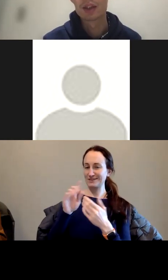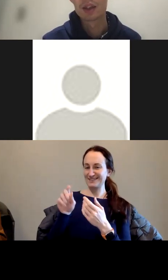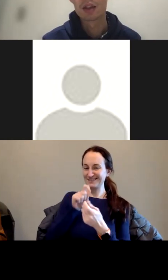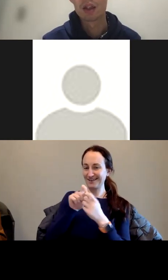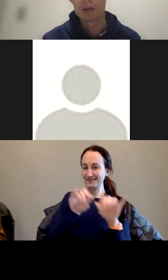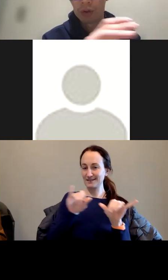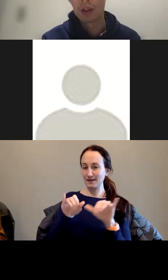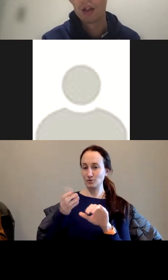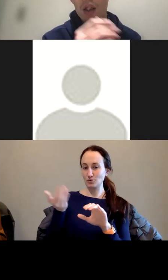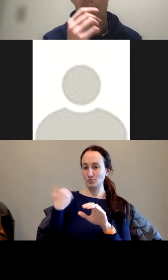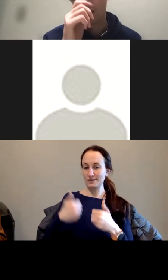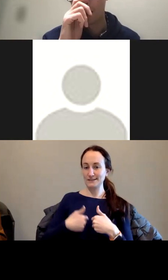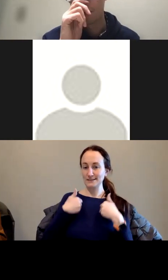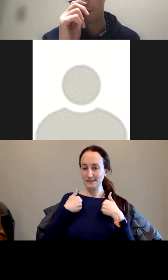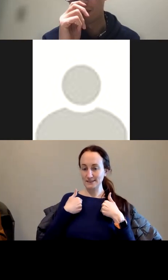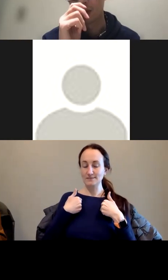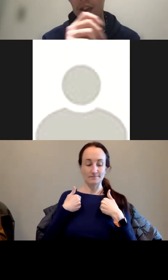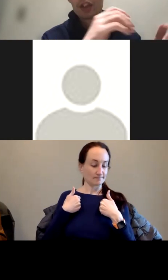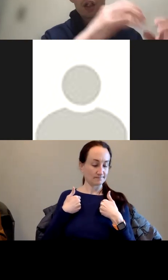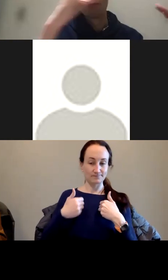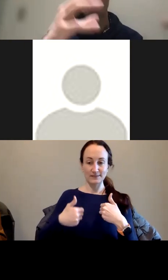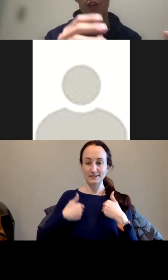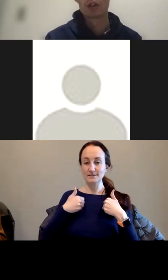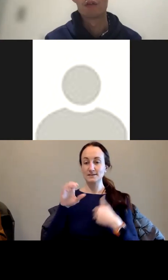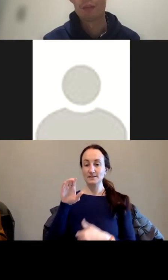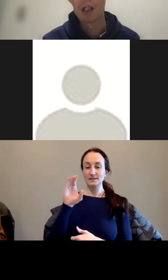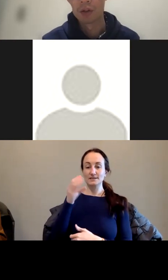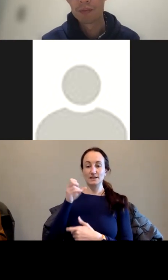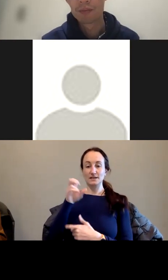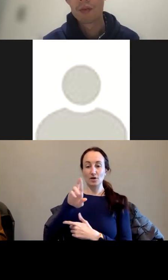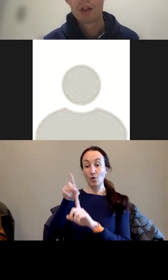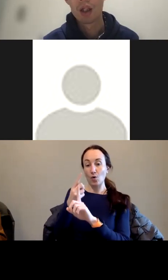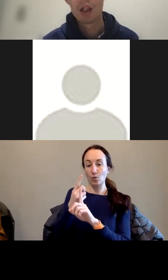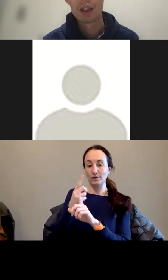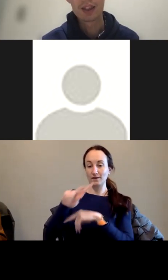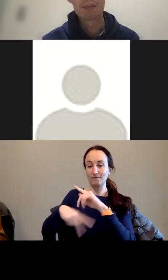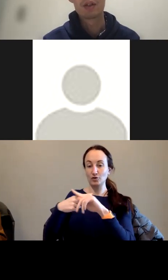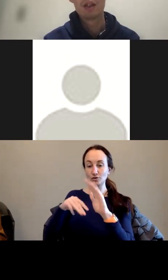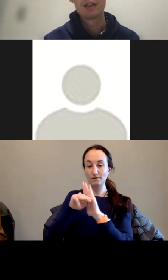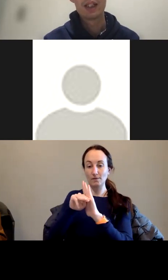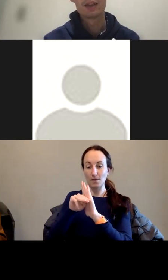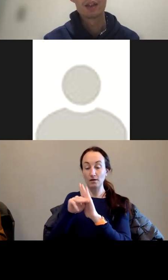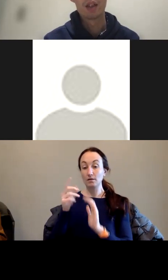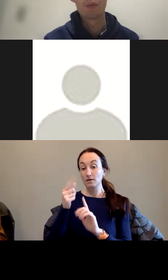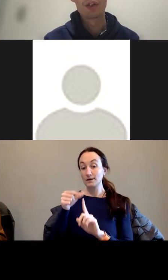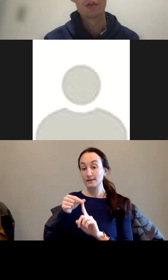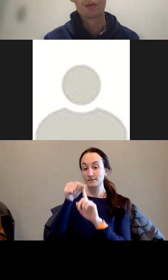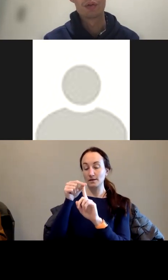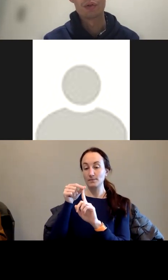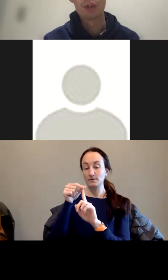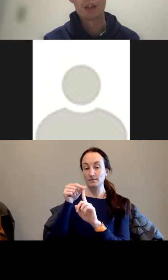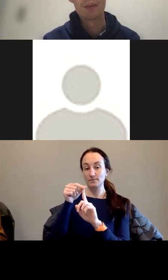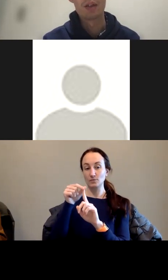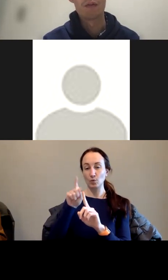the existing the CDR only version of the model, except that we need